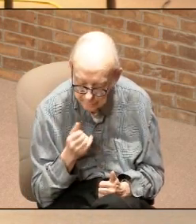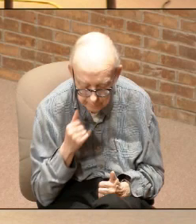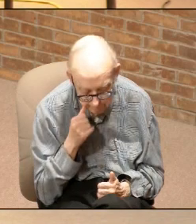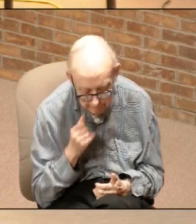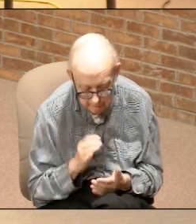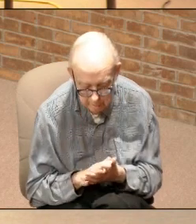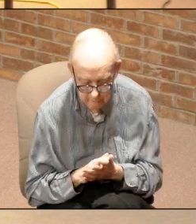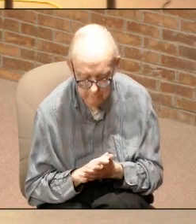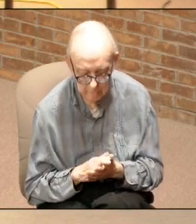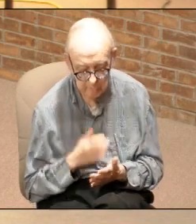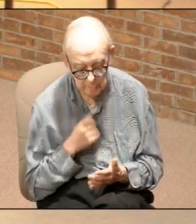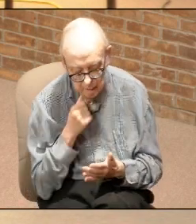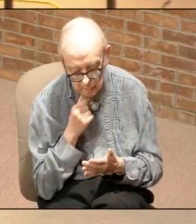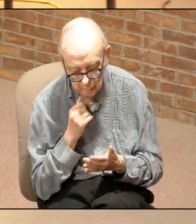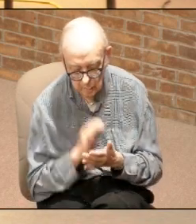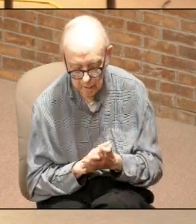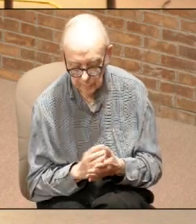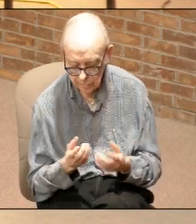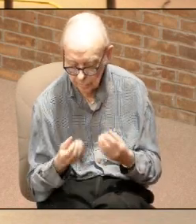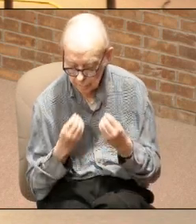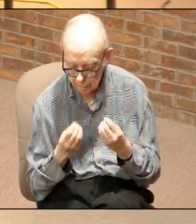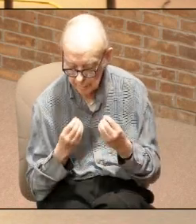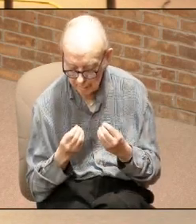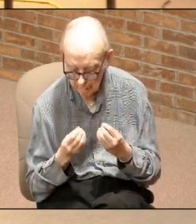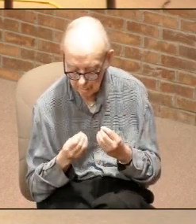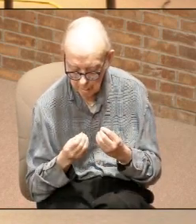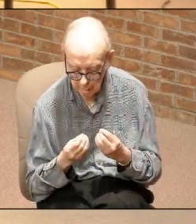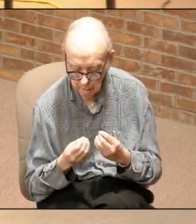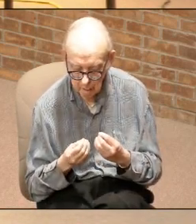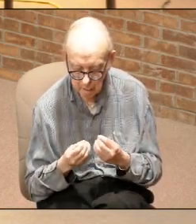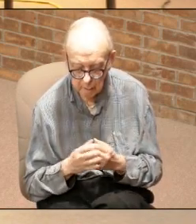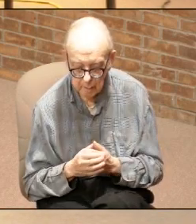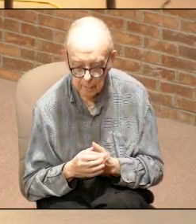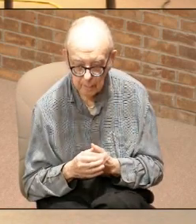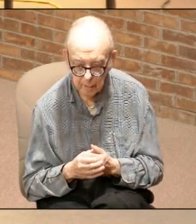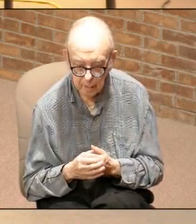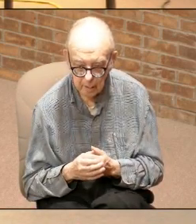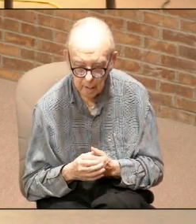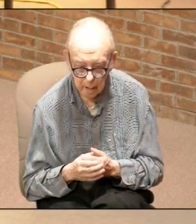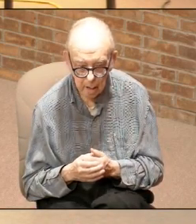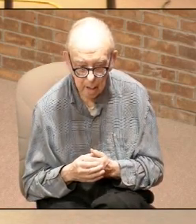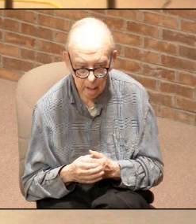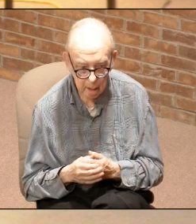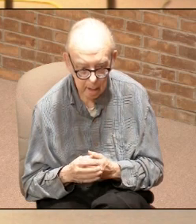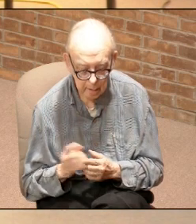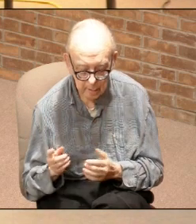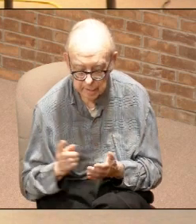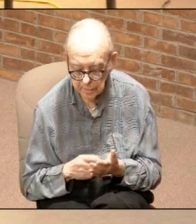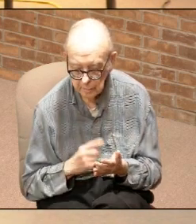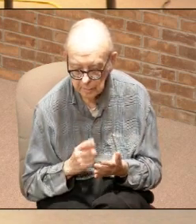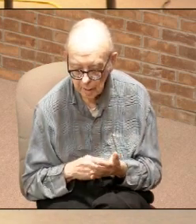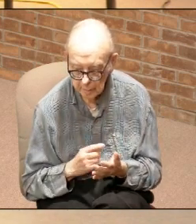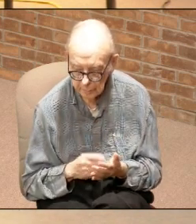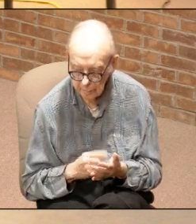because she's taught me these things that i had to unlearn and sometimes